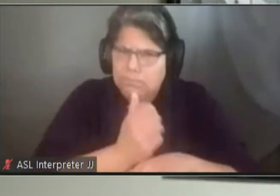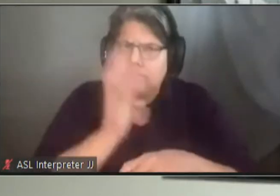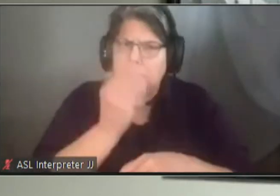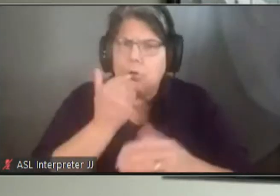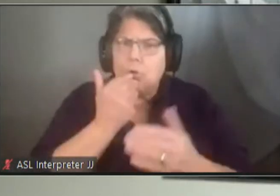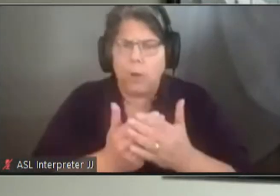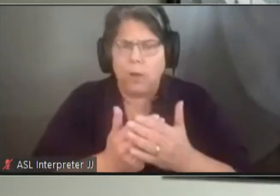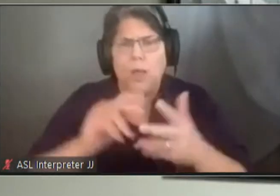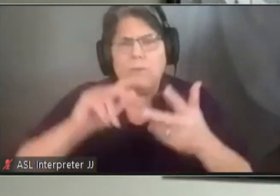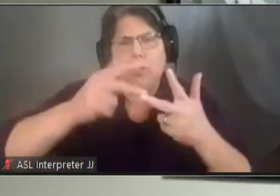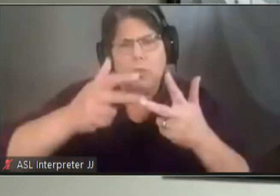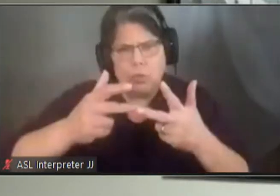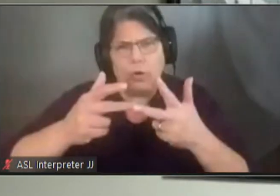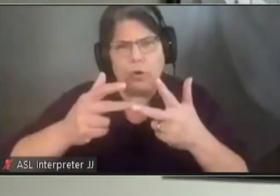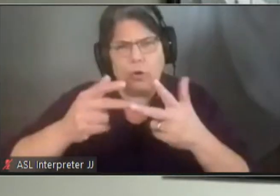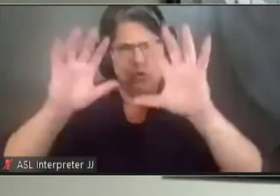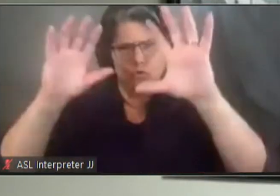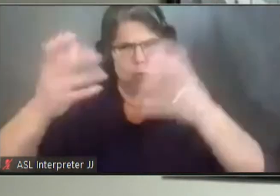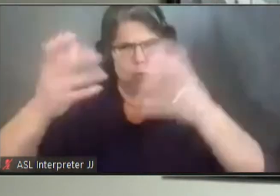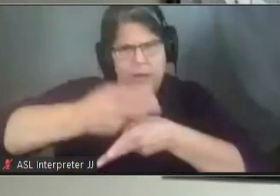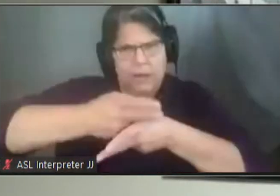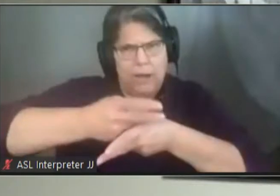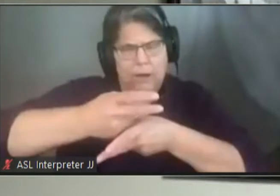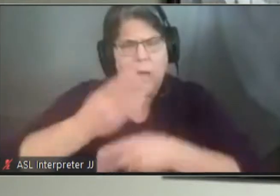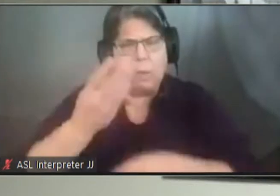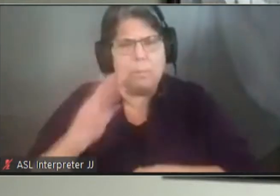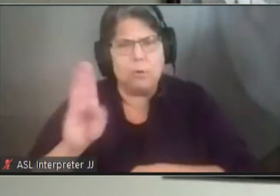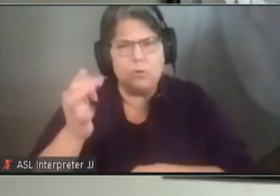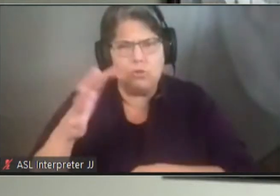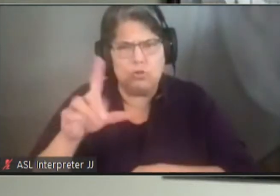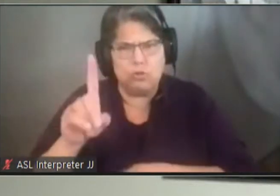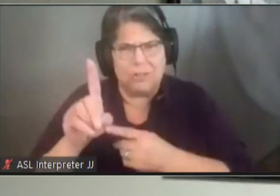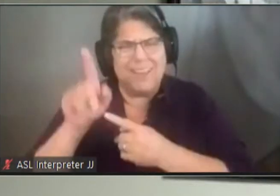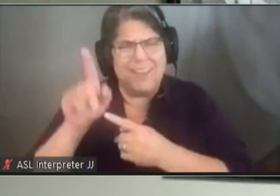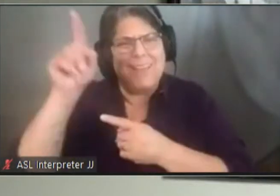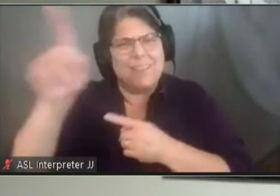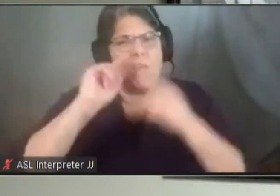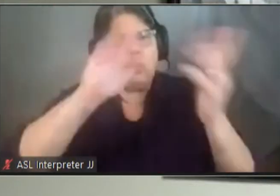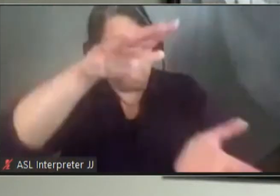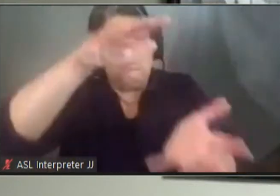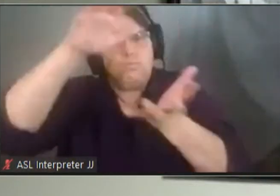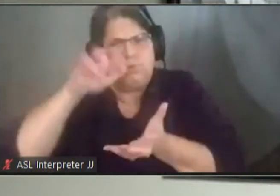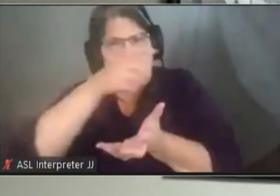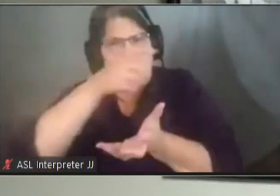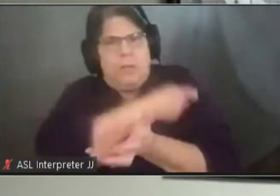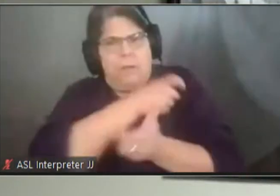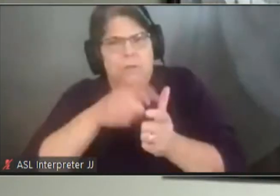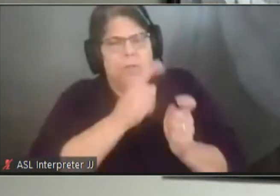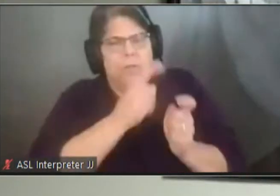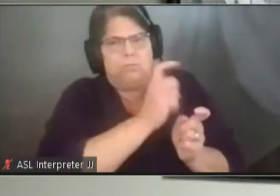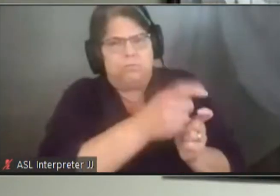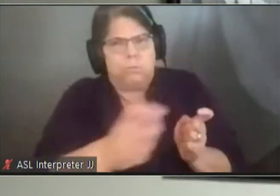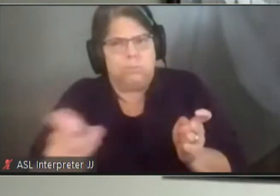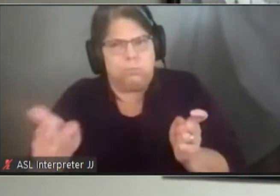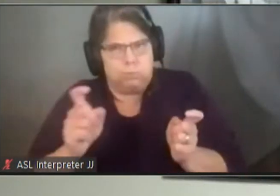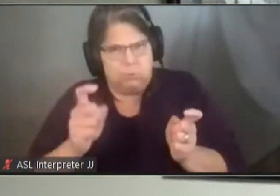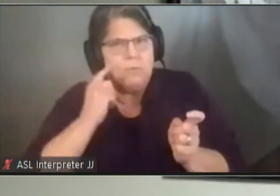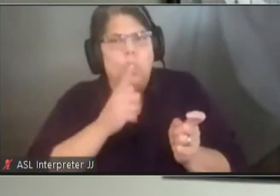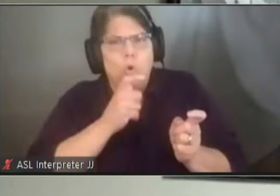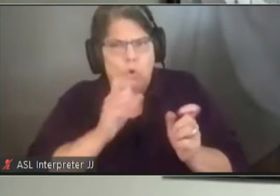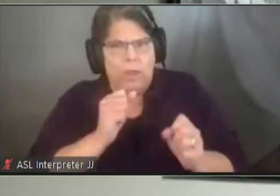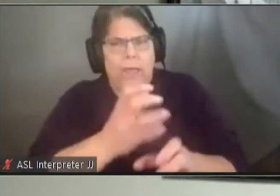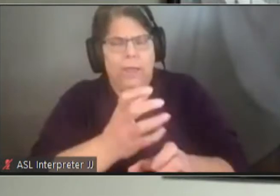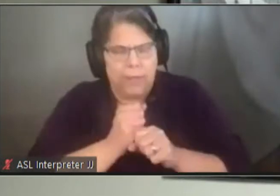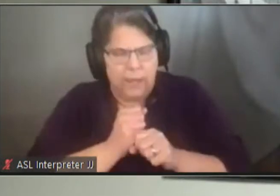will be Blue Shield, to assume responsibility for allotments and dispensing. This requires completing the